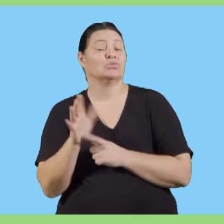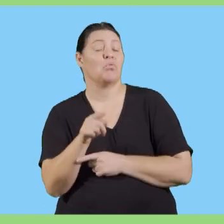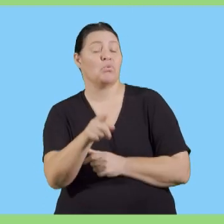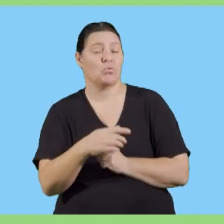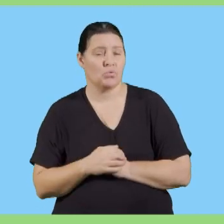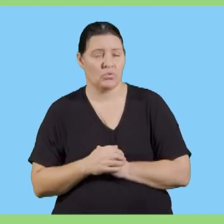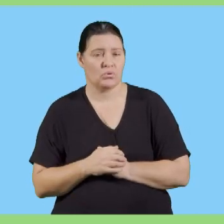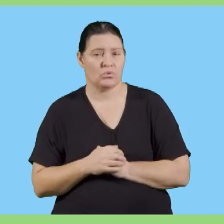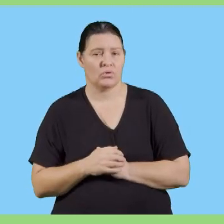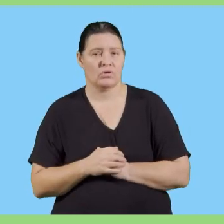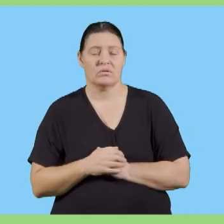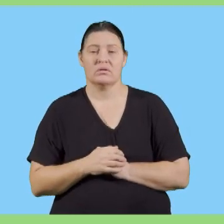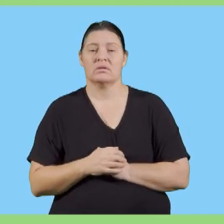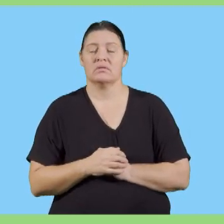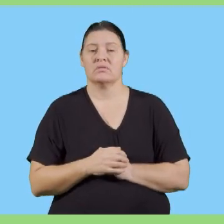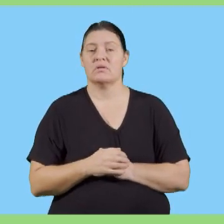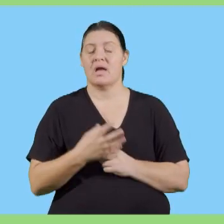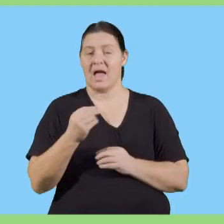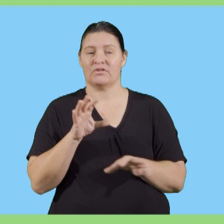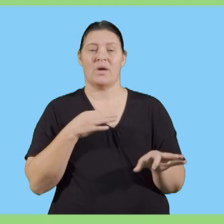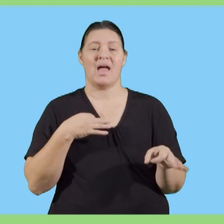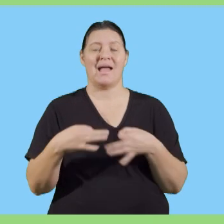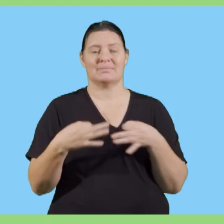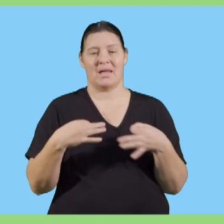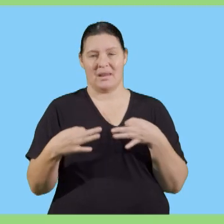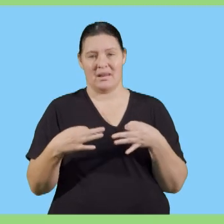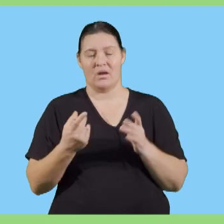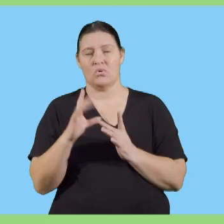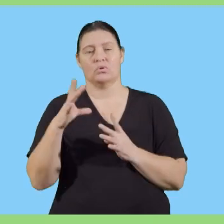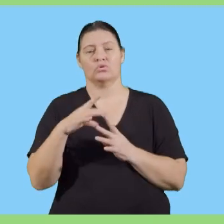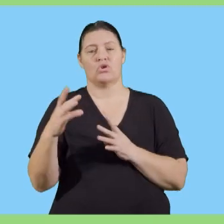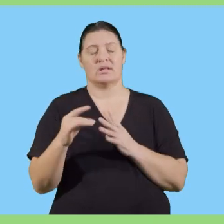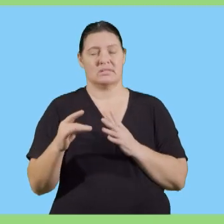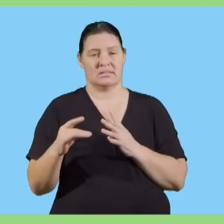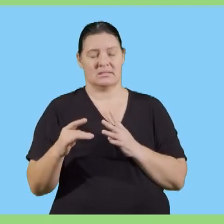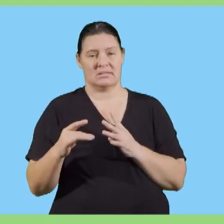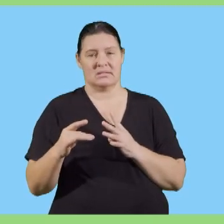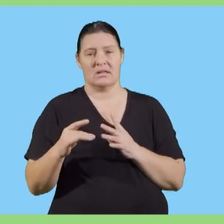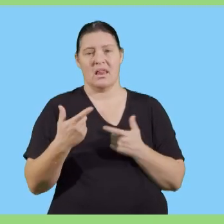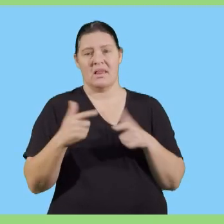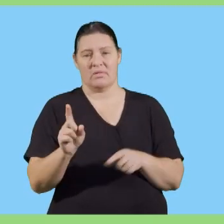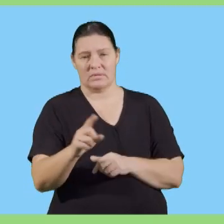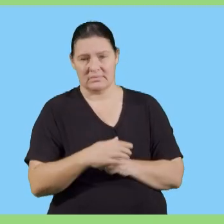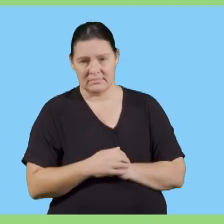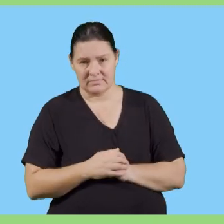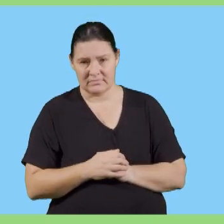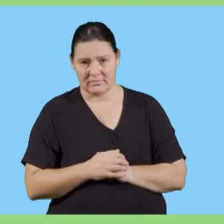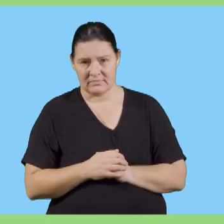is shown here? Then the second one, you have to explain your chosen ecological